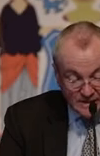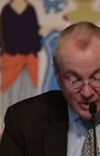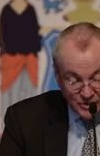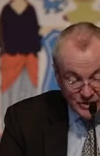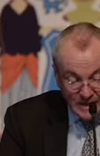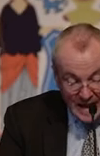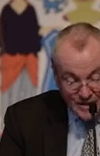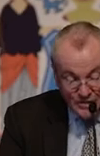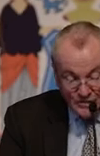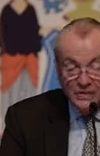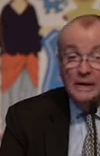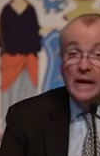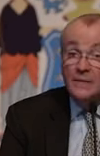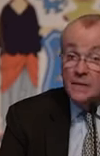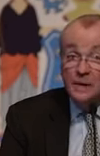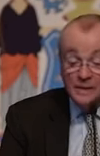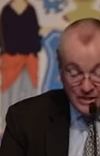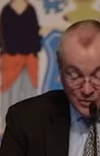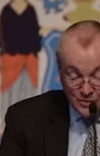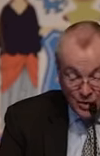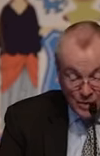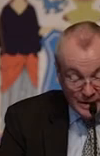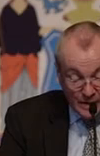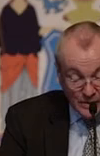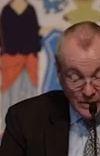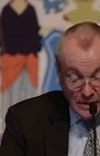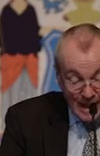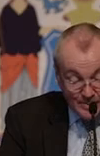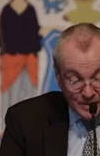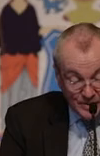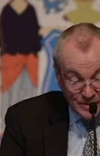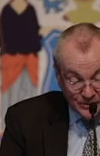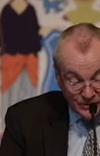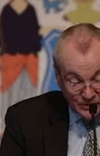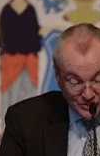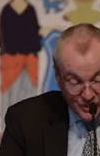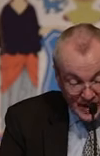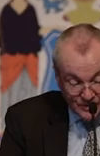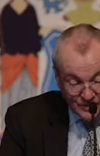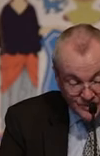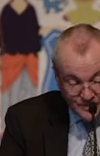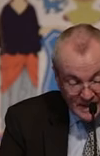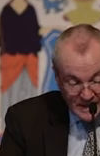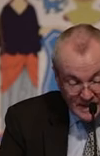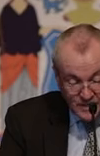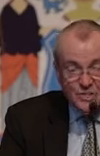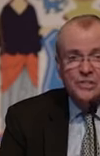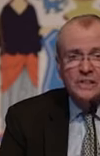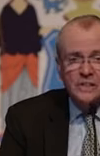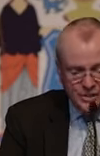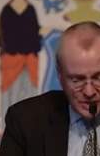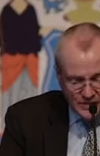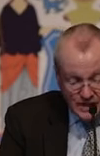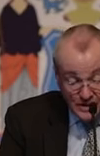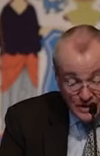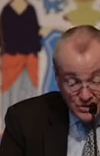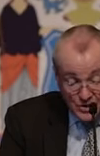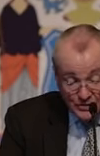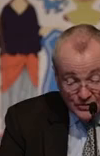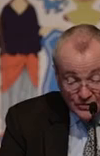debt collection actions, and the ability to enroll in other applicable assistance programs. This is an initiative